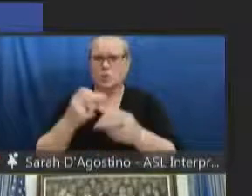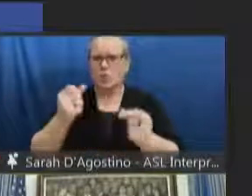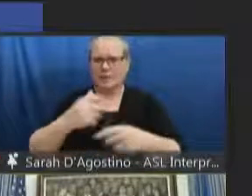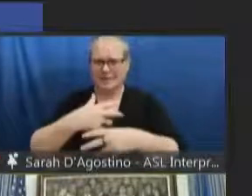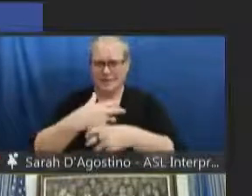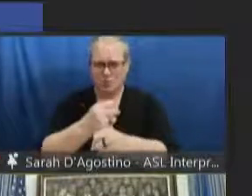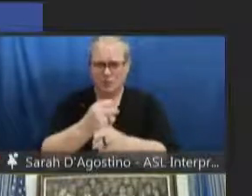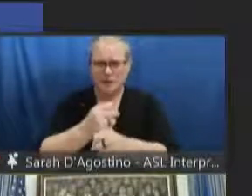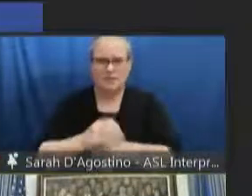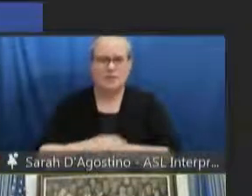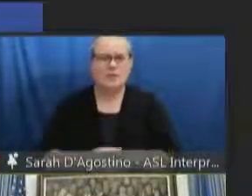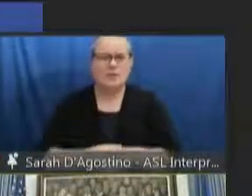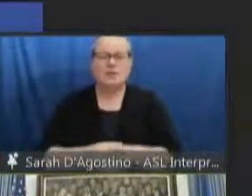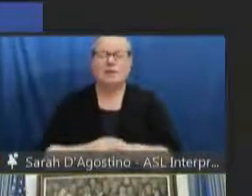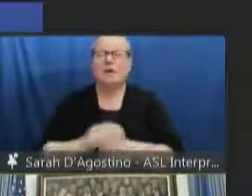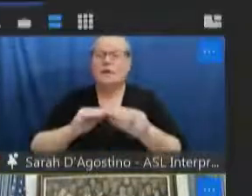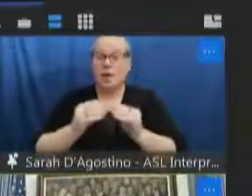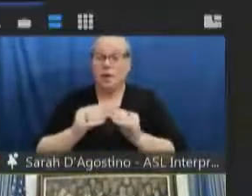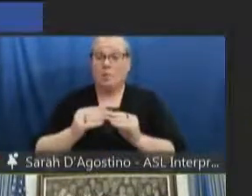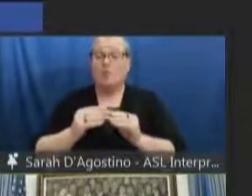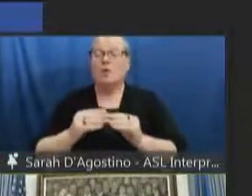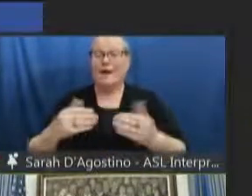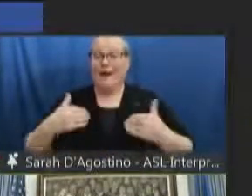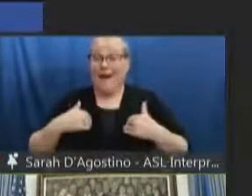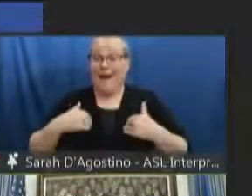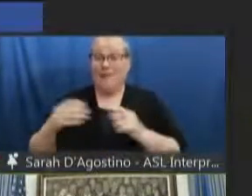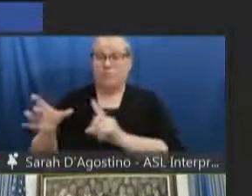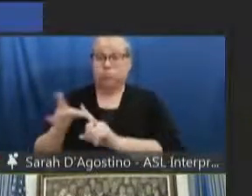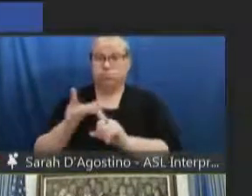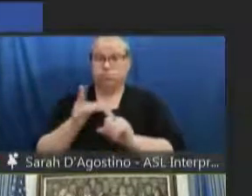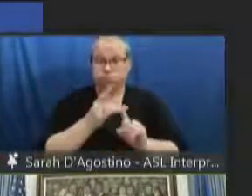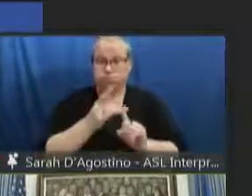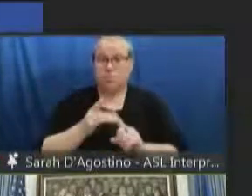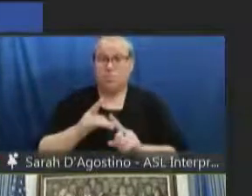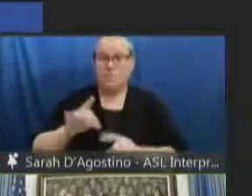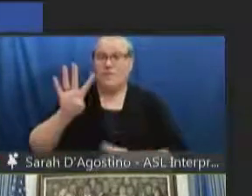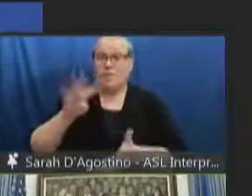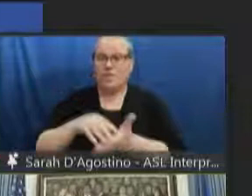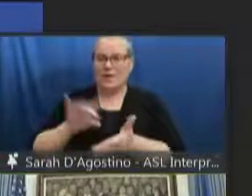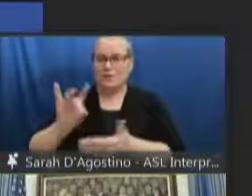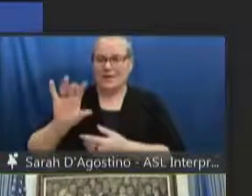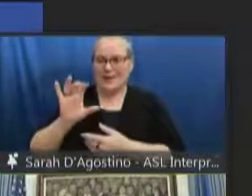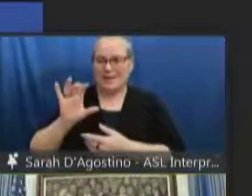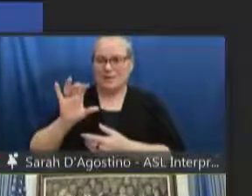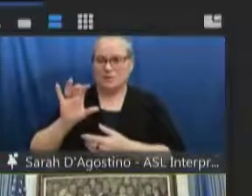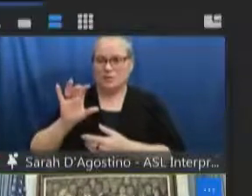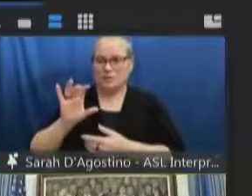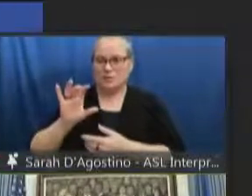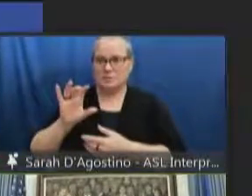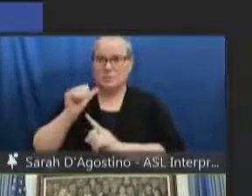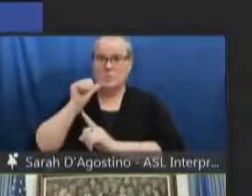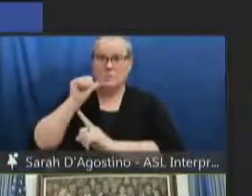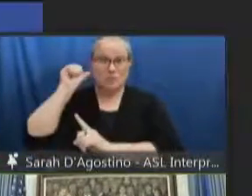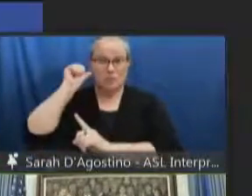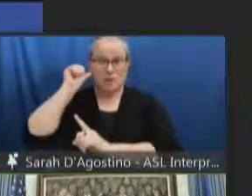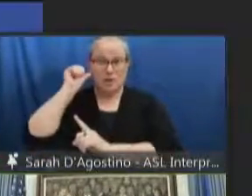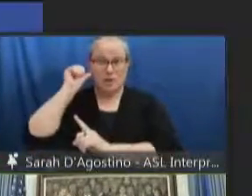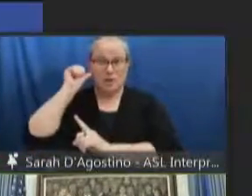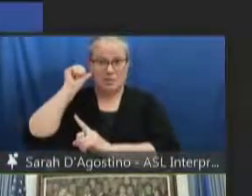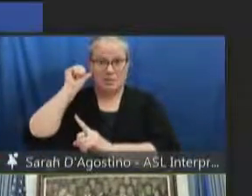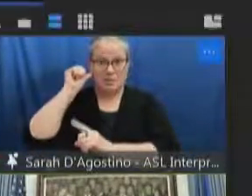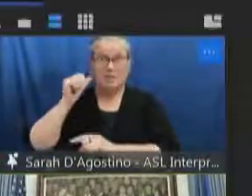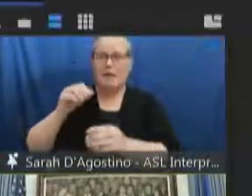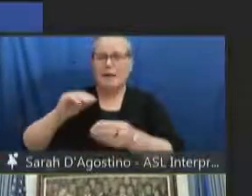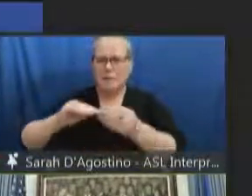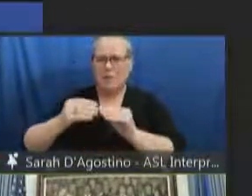4,800 positive COVID tests since yesterday. One of the highest ever, but half of where we